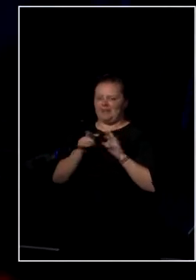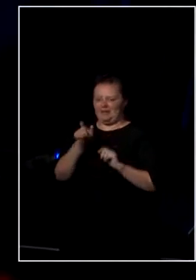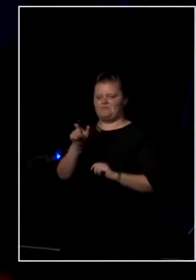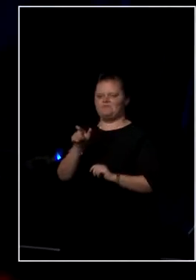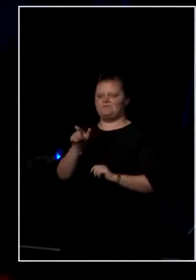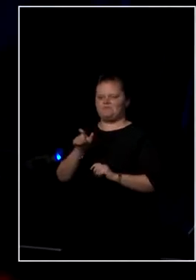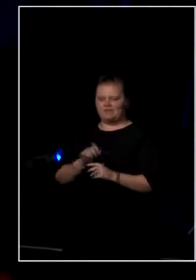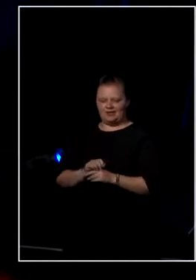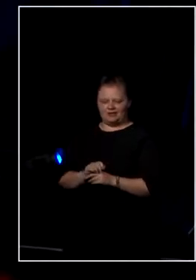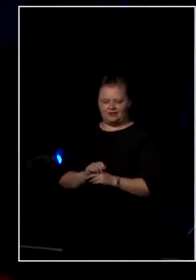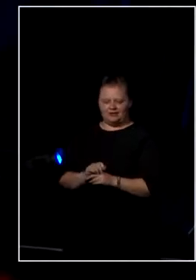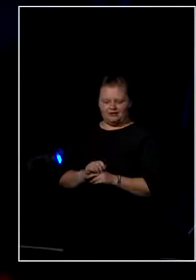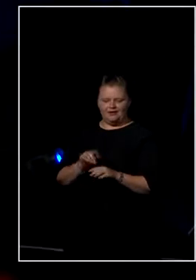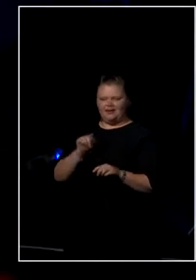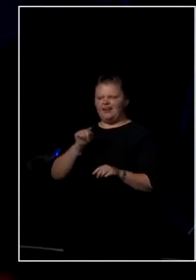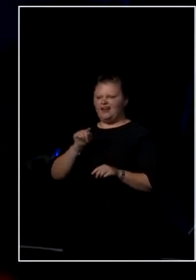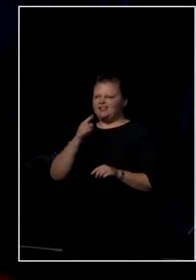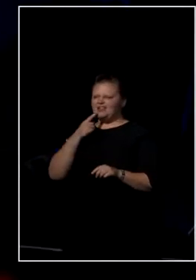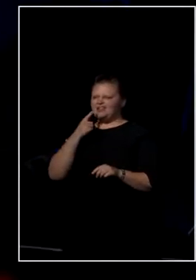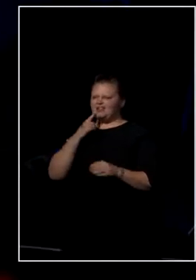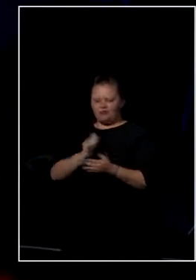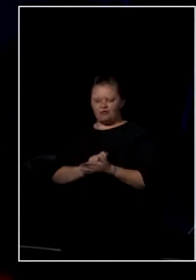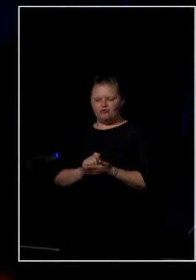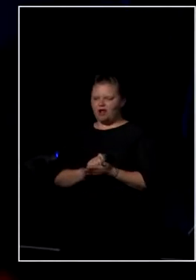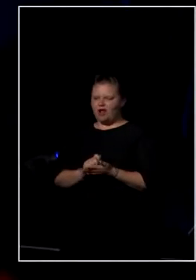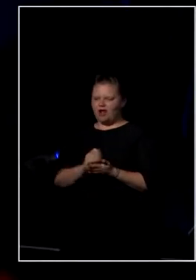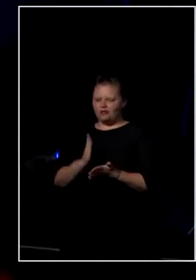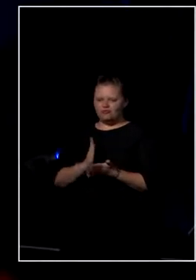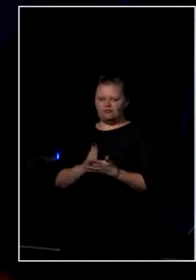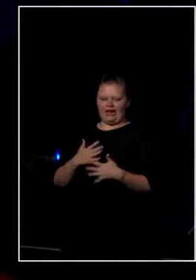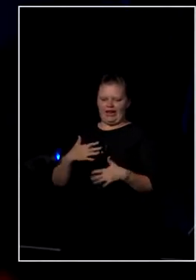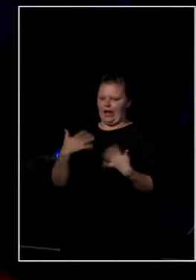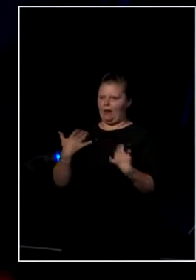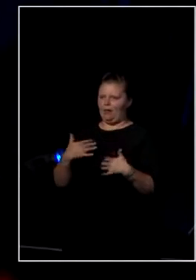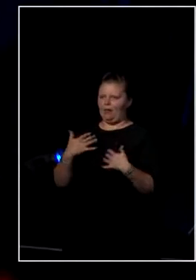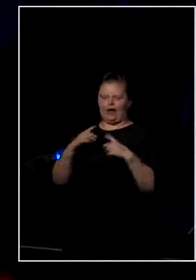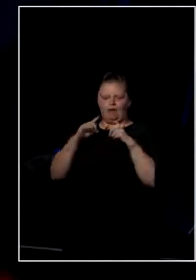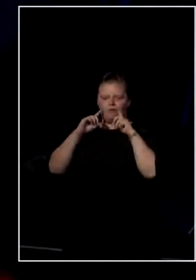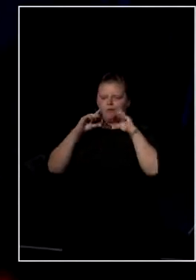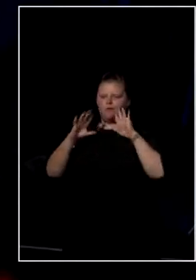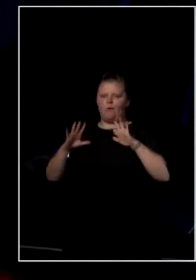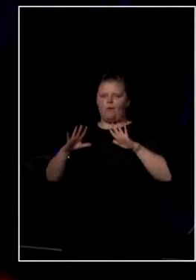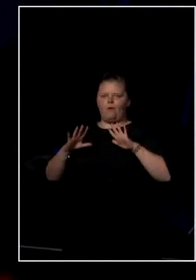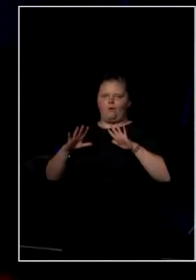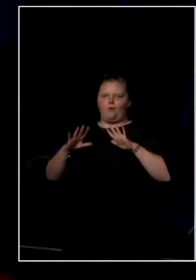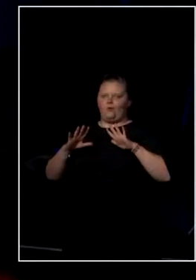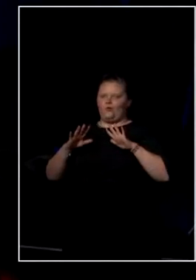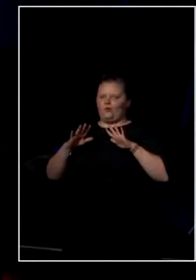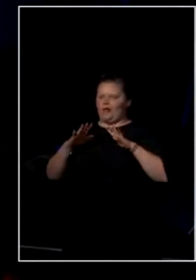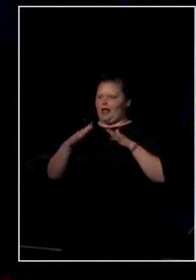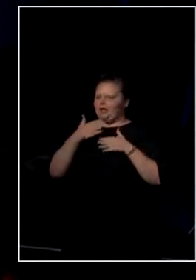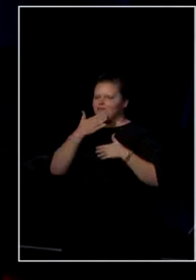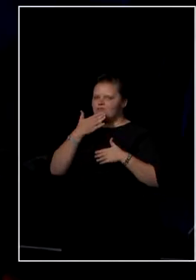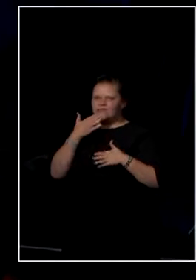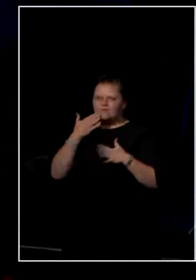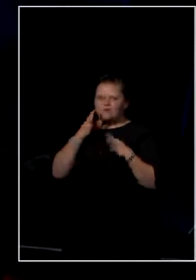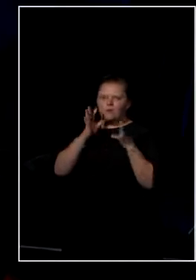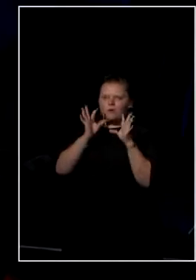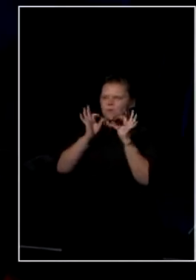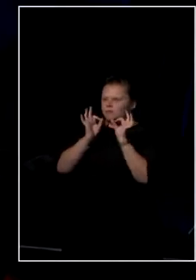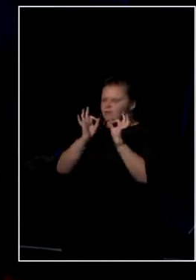sort of writing, I think, does such an incredible job in showing this beautiful nuance and